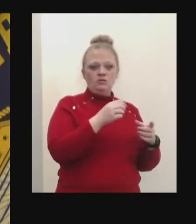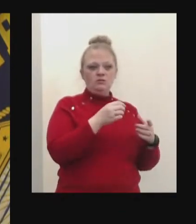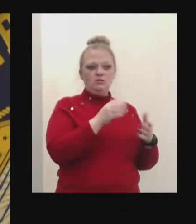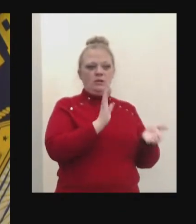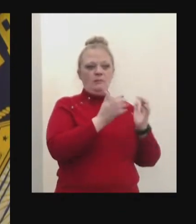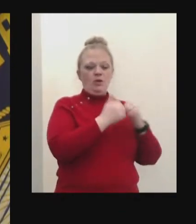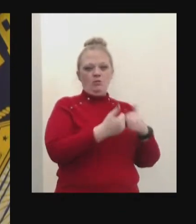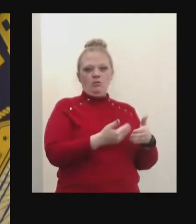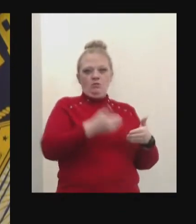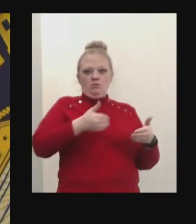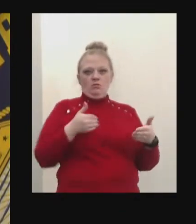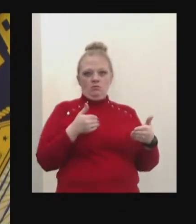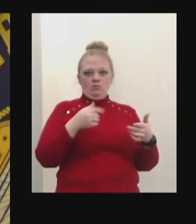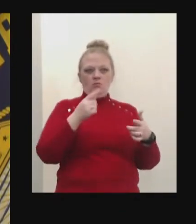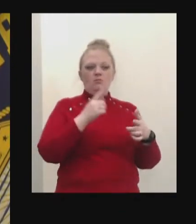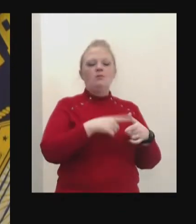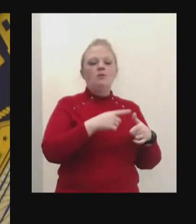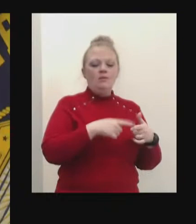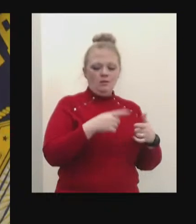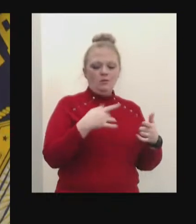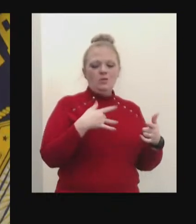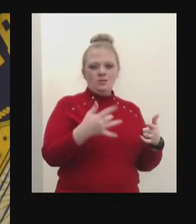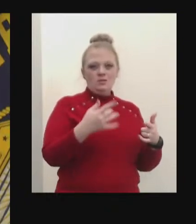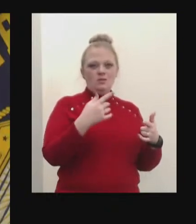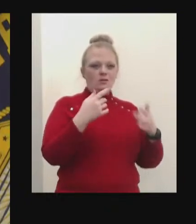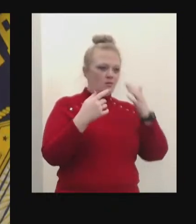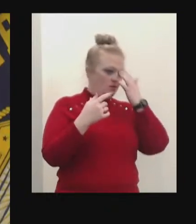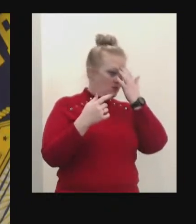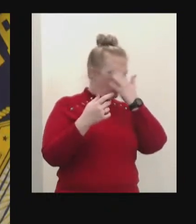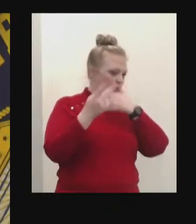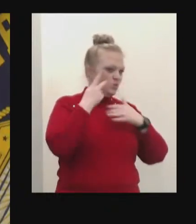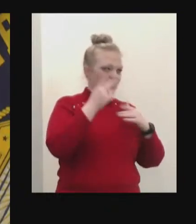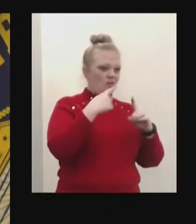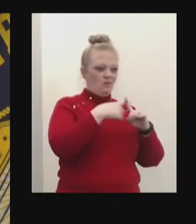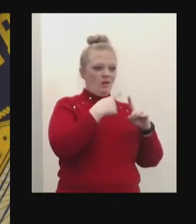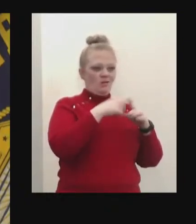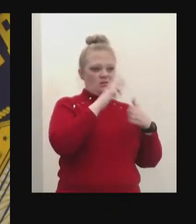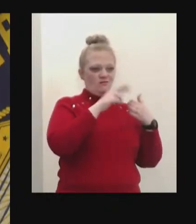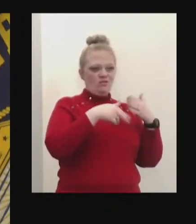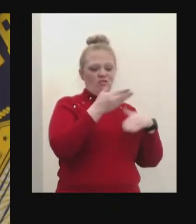and then we usually see it in the positive test results that come in afterwards.